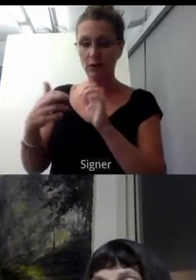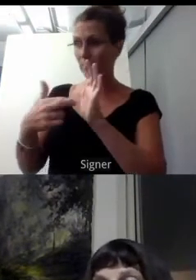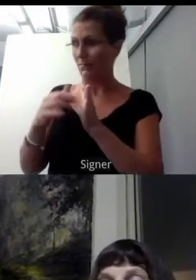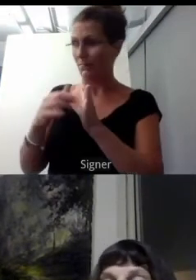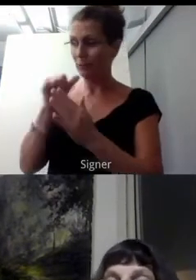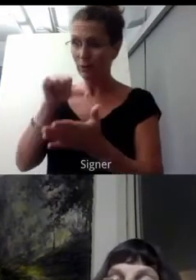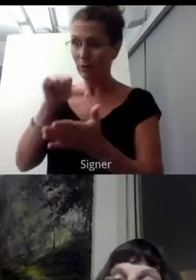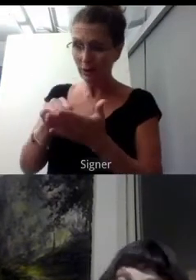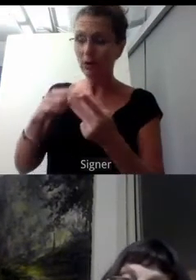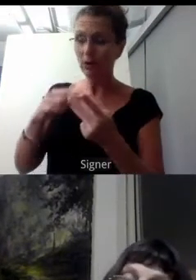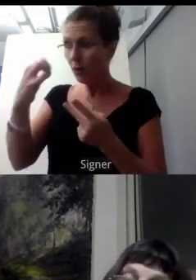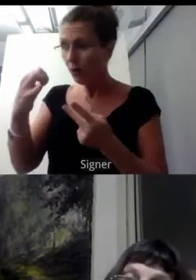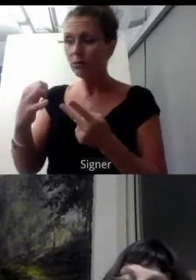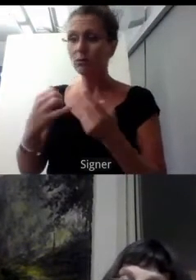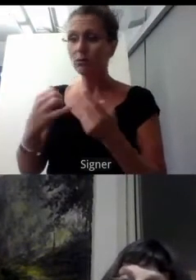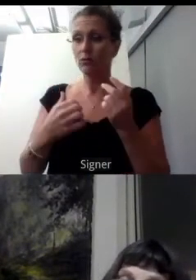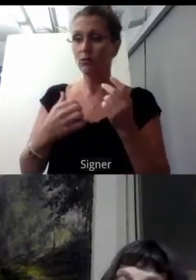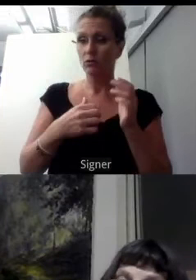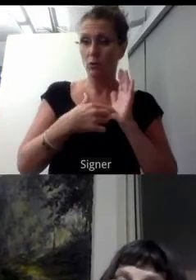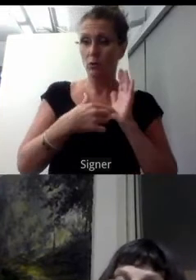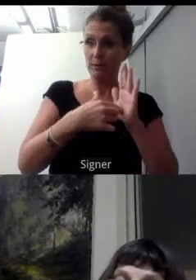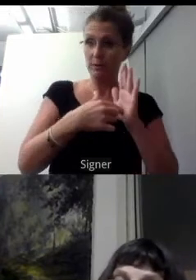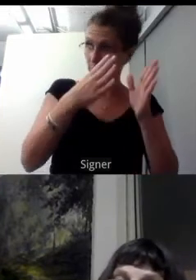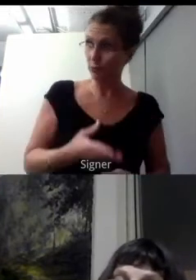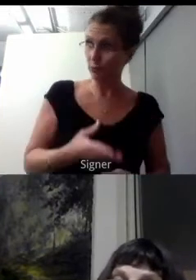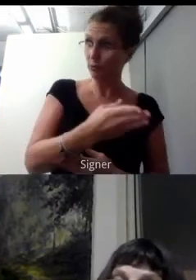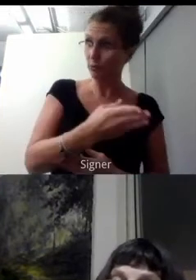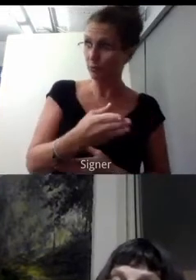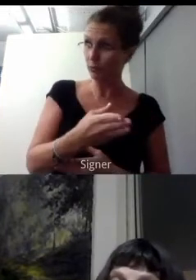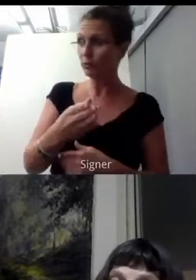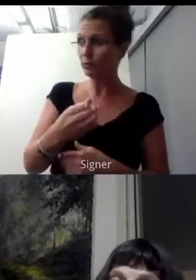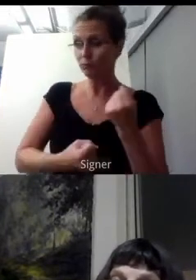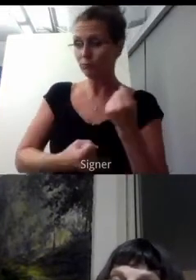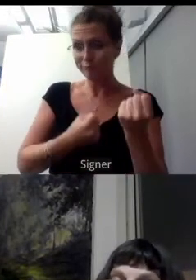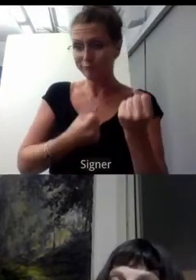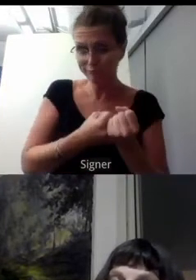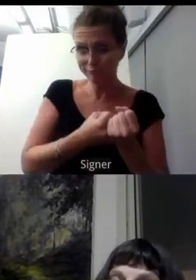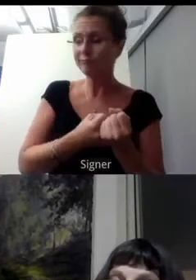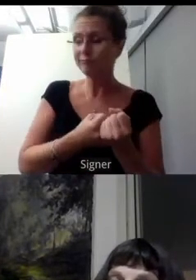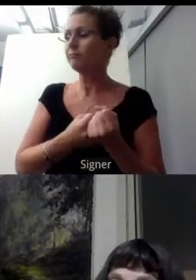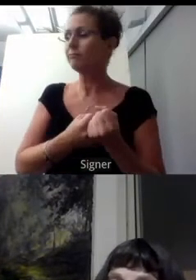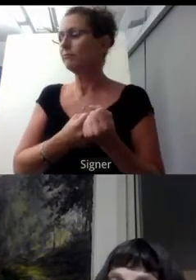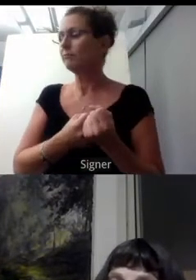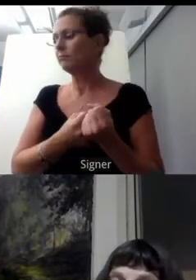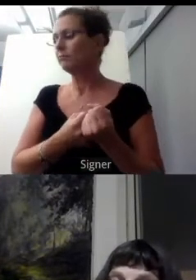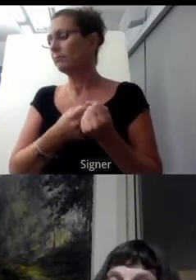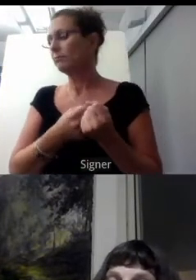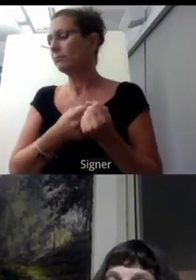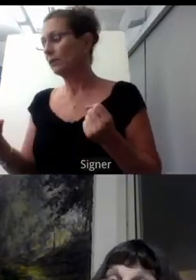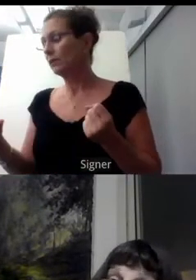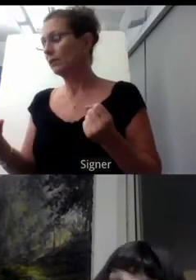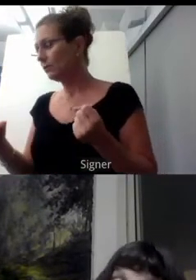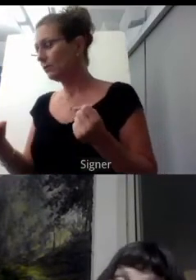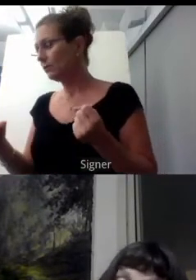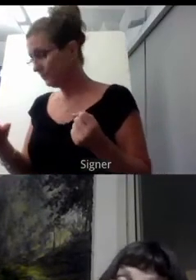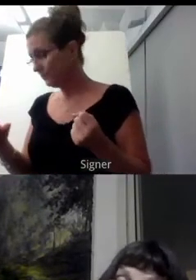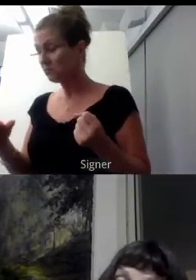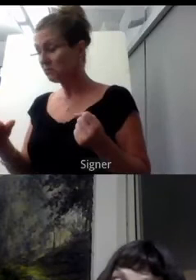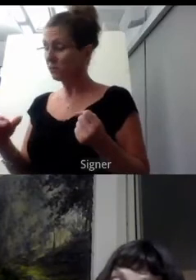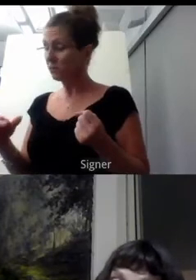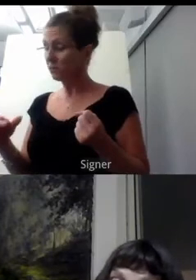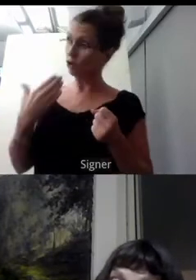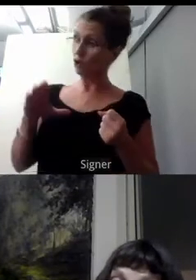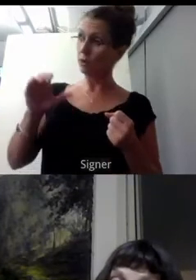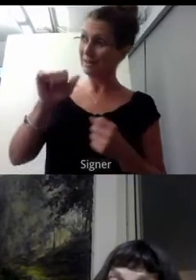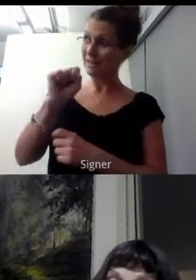And sometimes if we have a decision that there is a good case, we represent them in court.